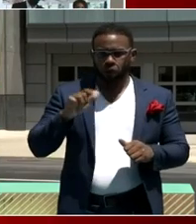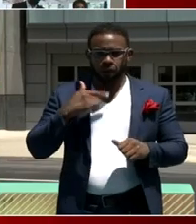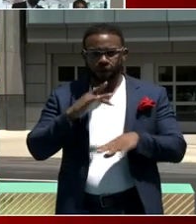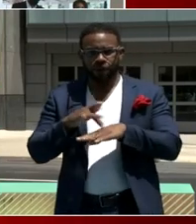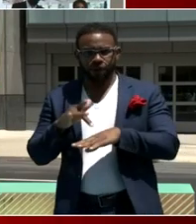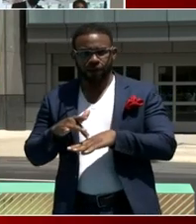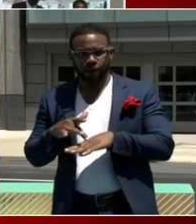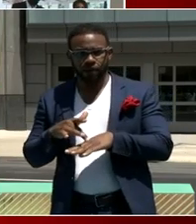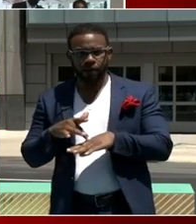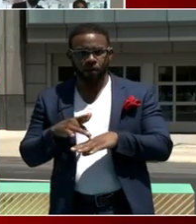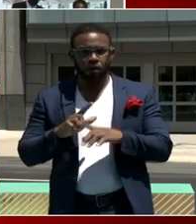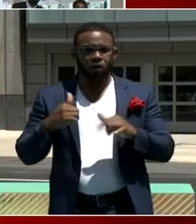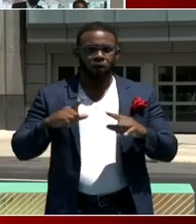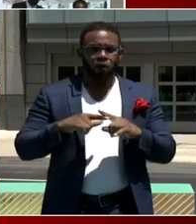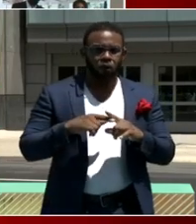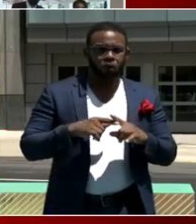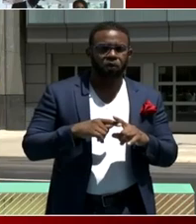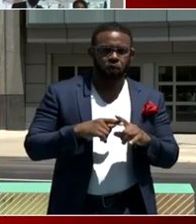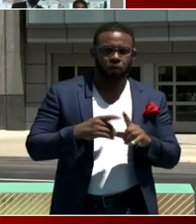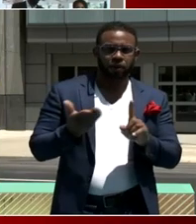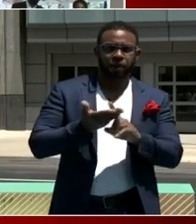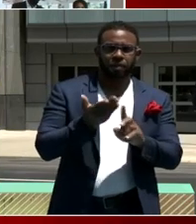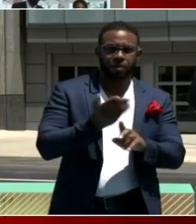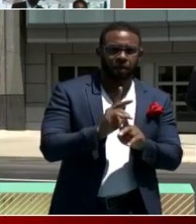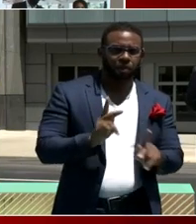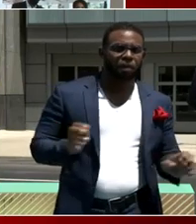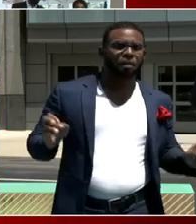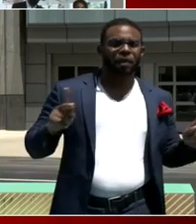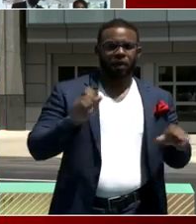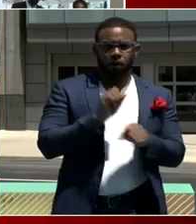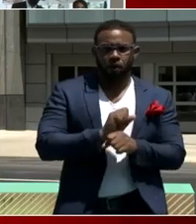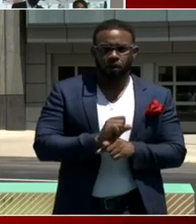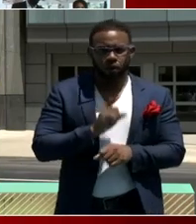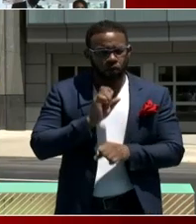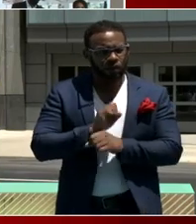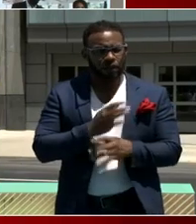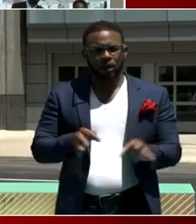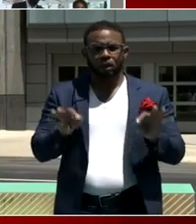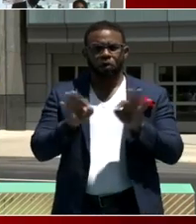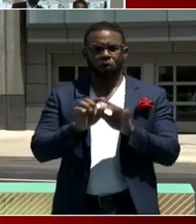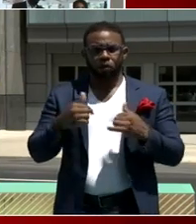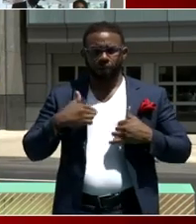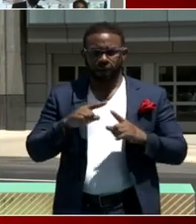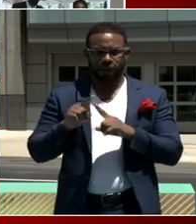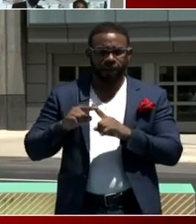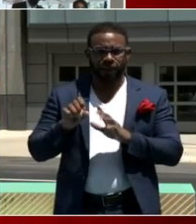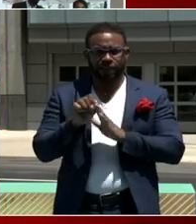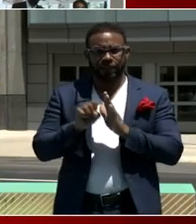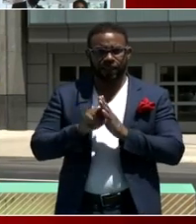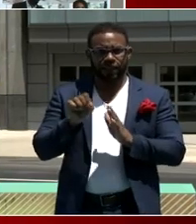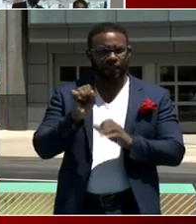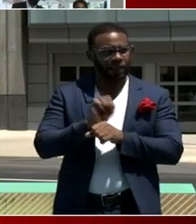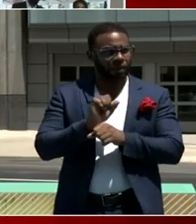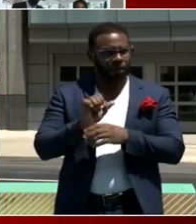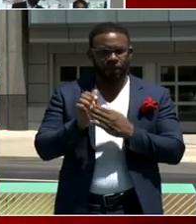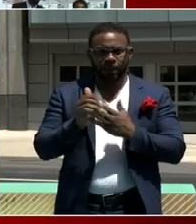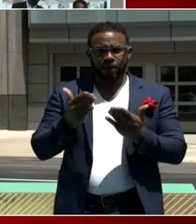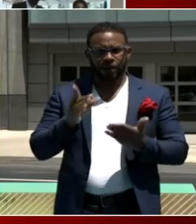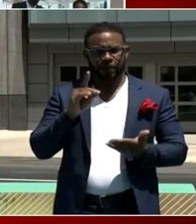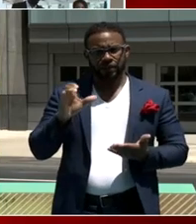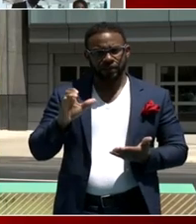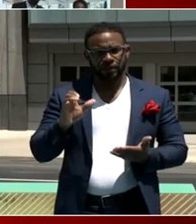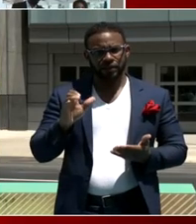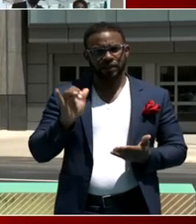was available to us to get people back to work. And so it's really important to me as the state labor leader here in the District of